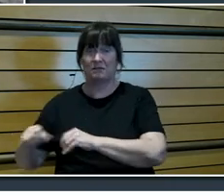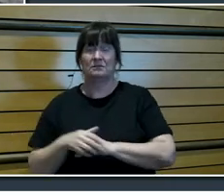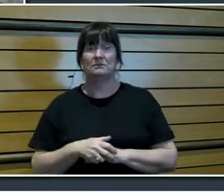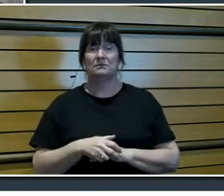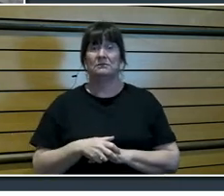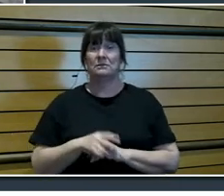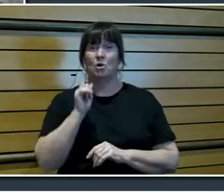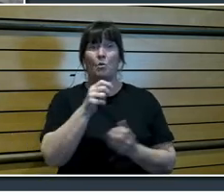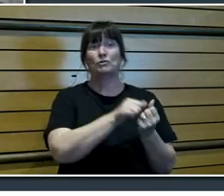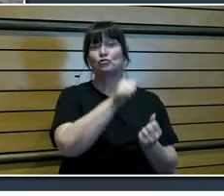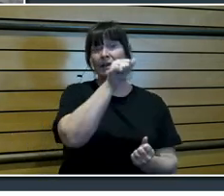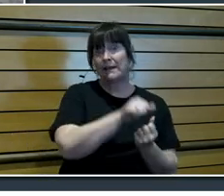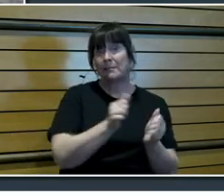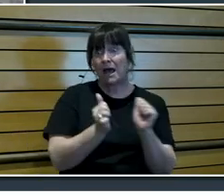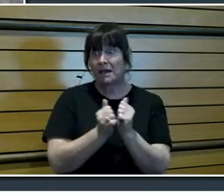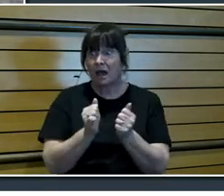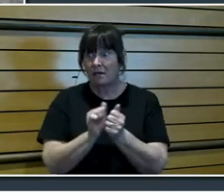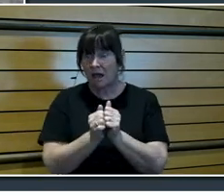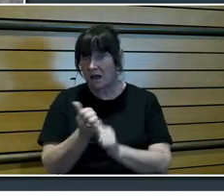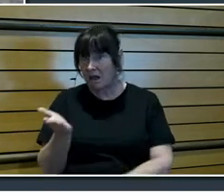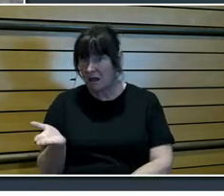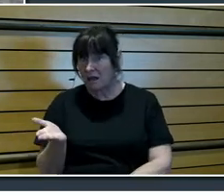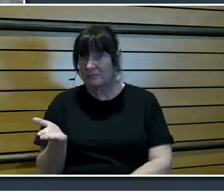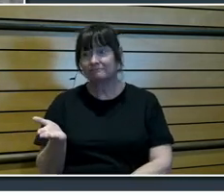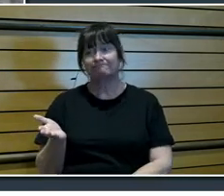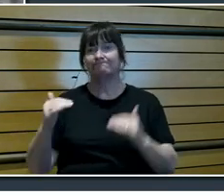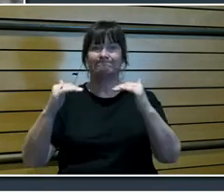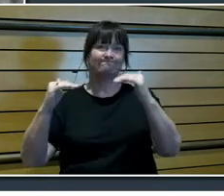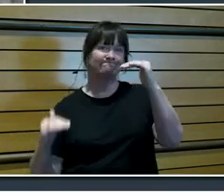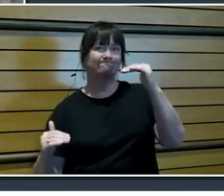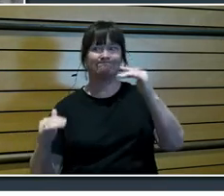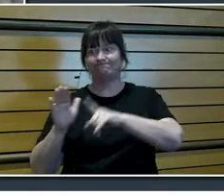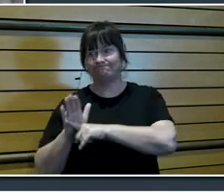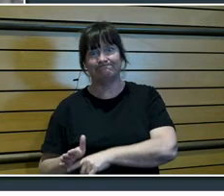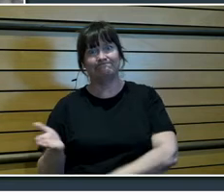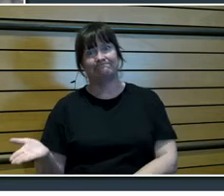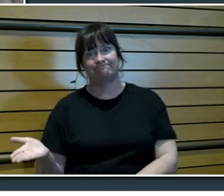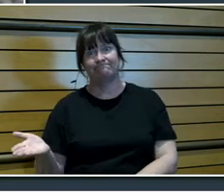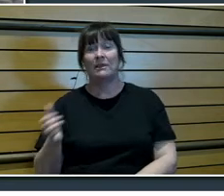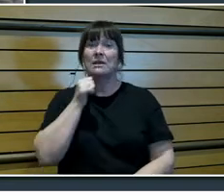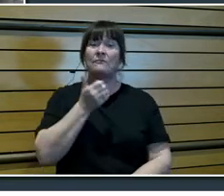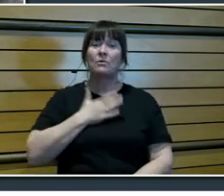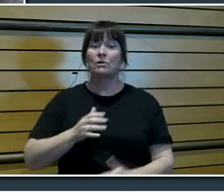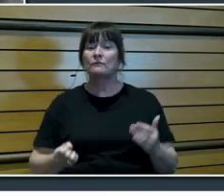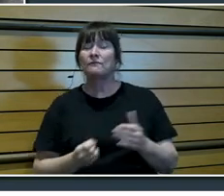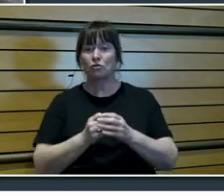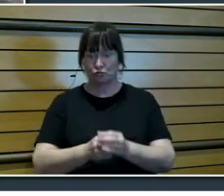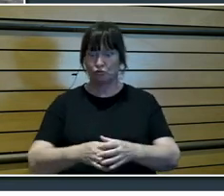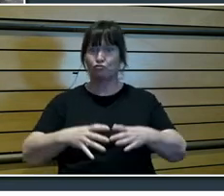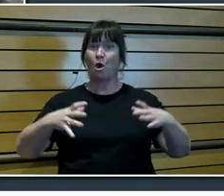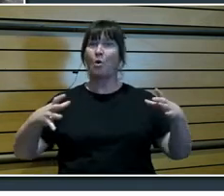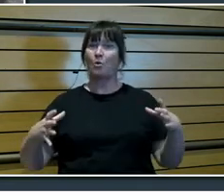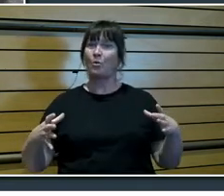Clearly, one of the treaty partners has been and continues to be significantly shortchanged. If we are to flourish and grow in the ways